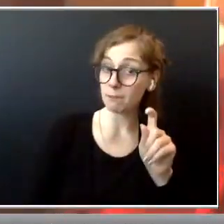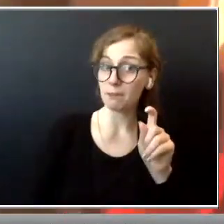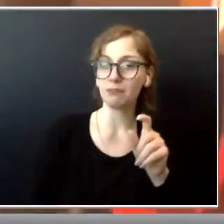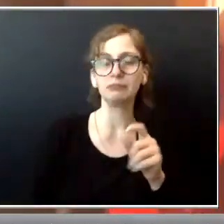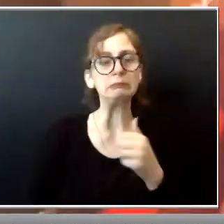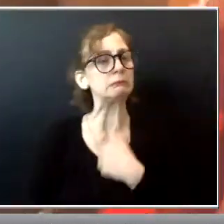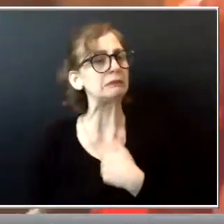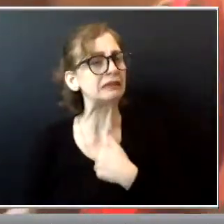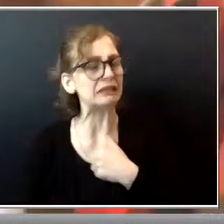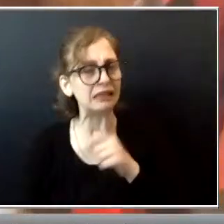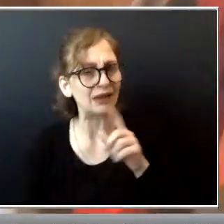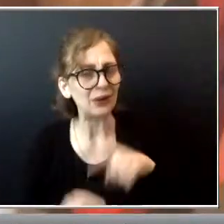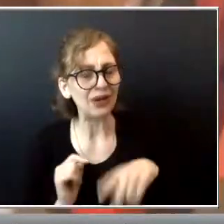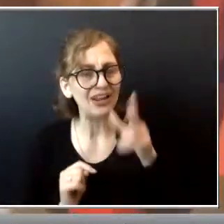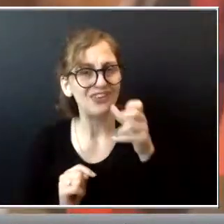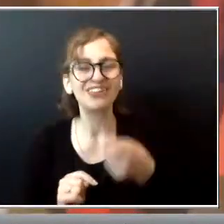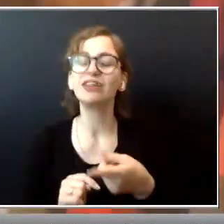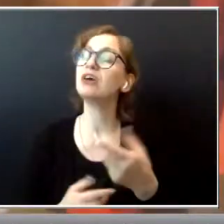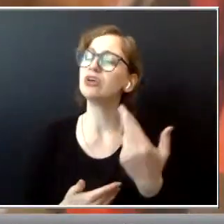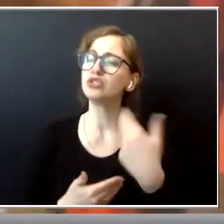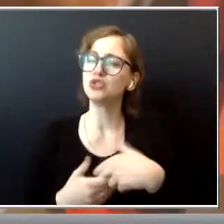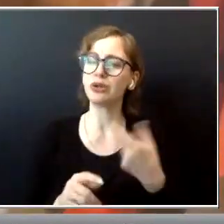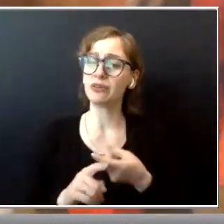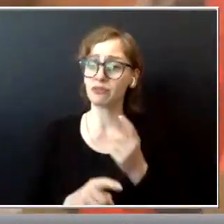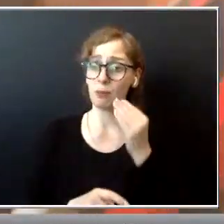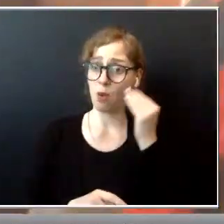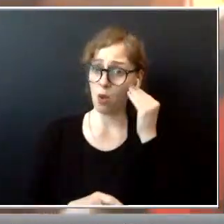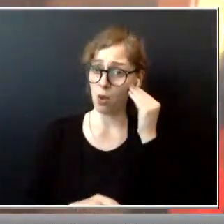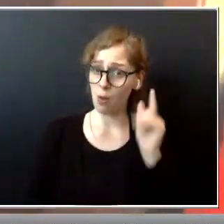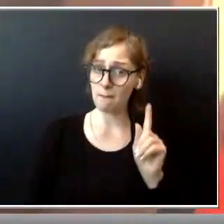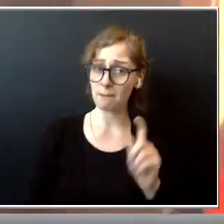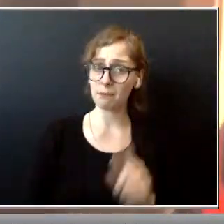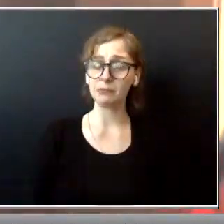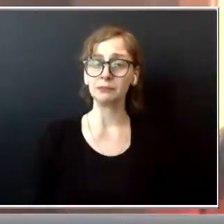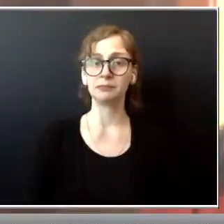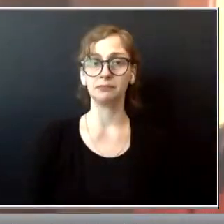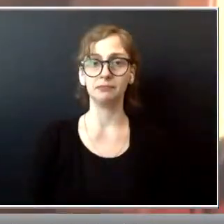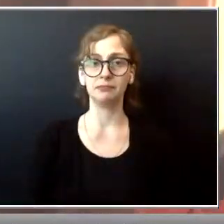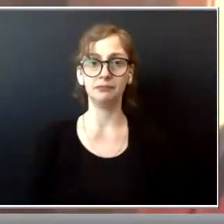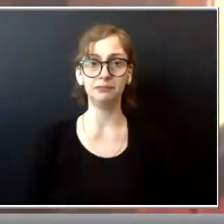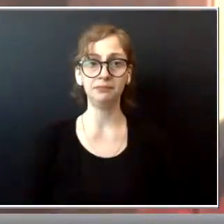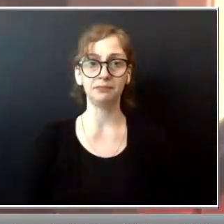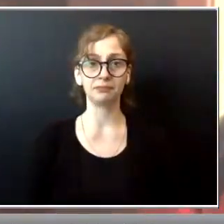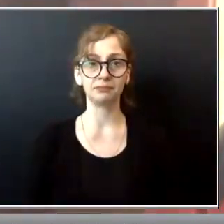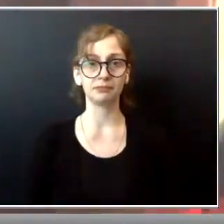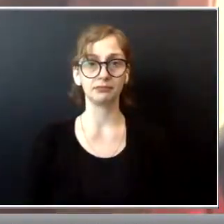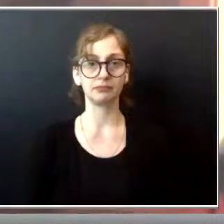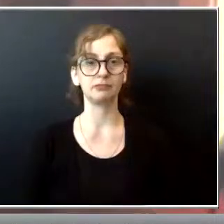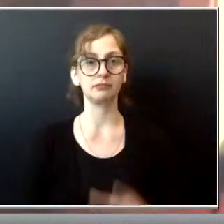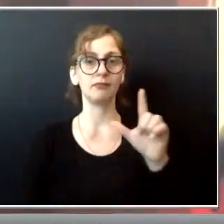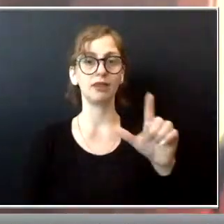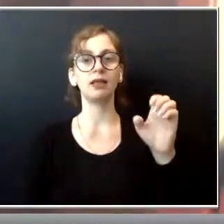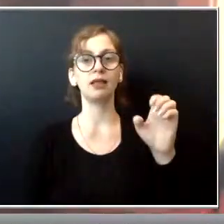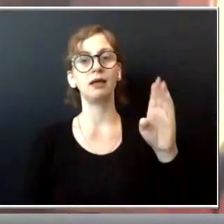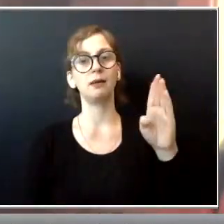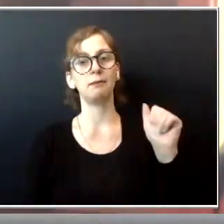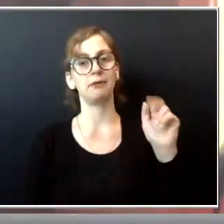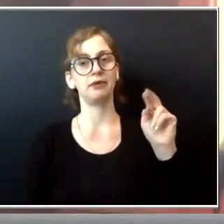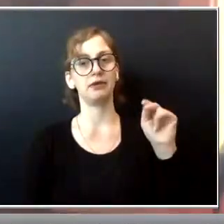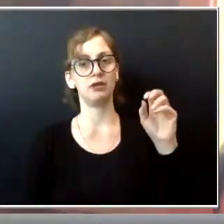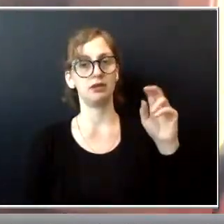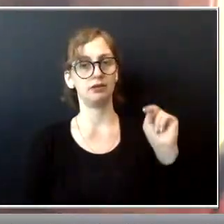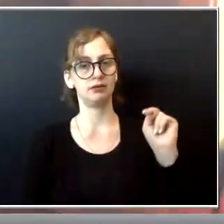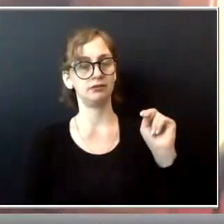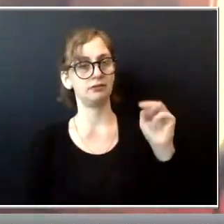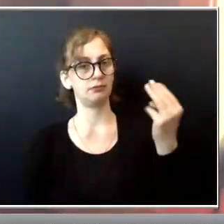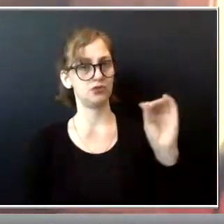that. Where are you joining us from today for the discussion? From Lebanon, Missouri. We're about 25 miles south